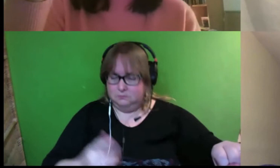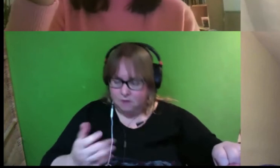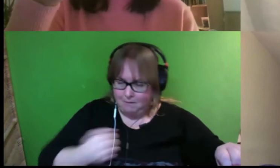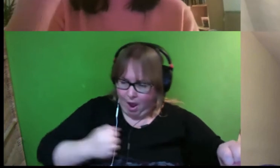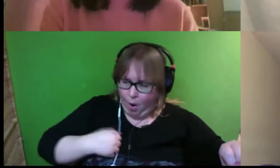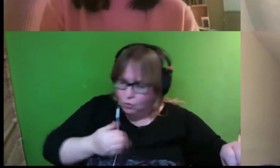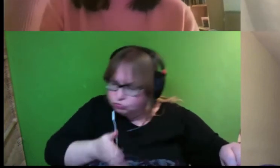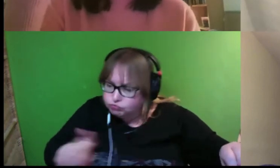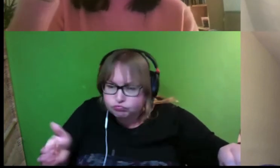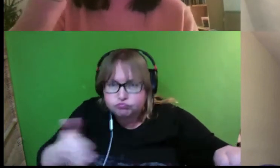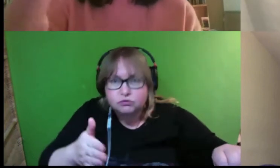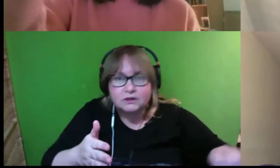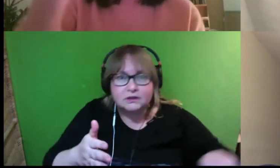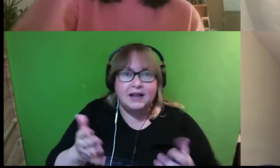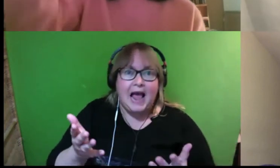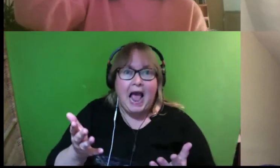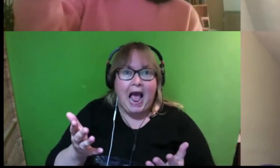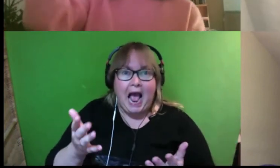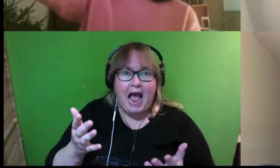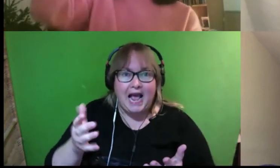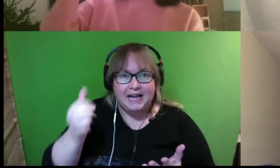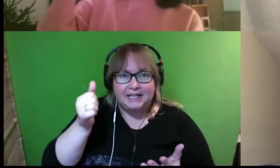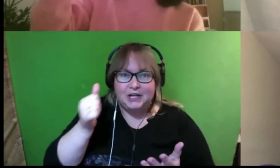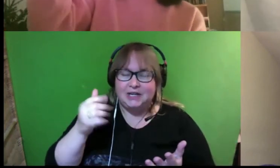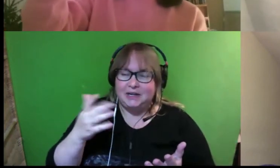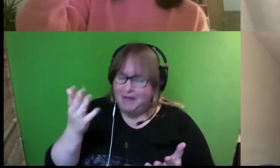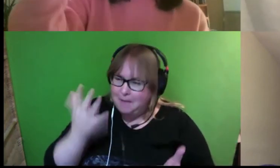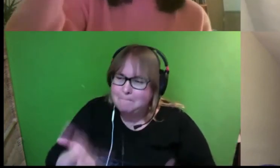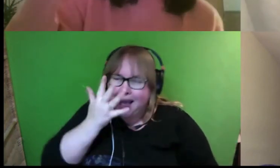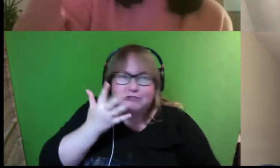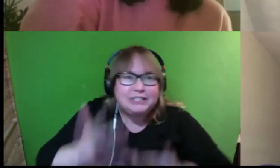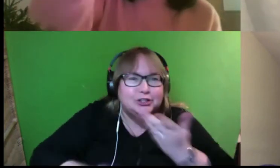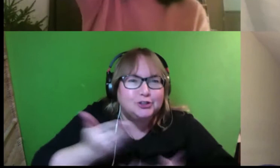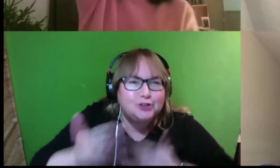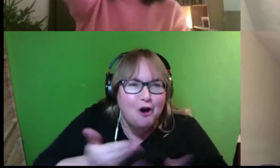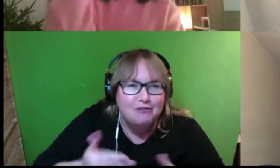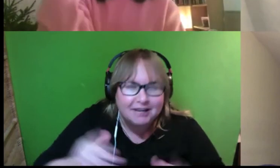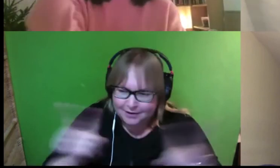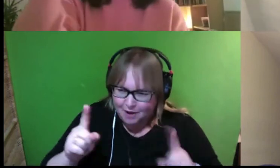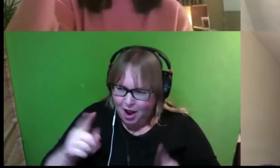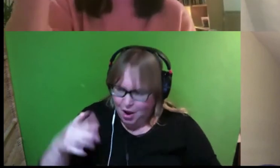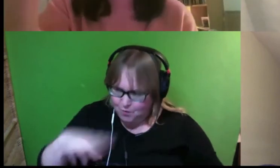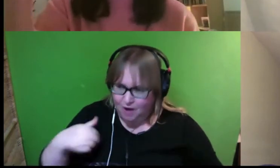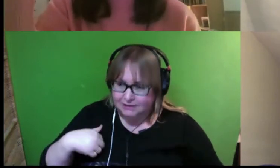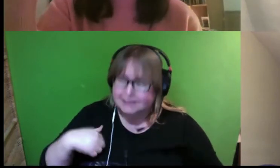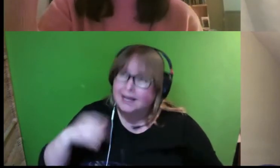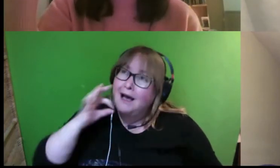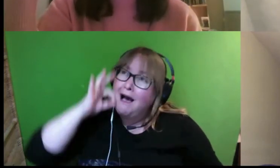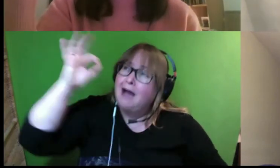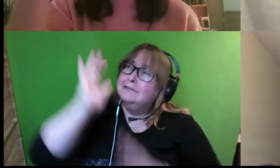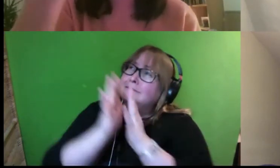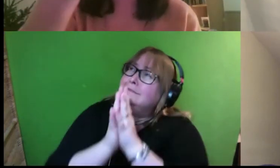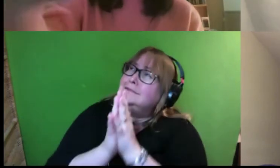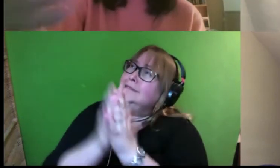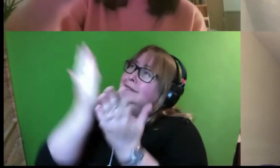story with you all about my desperation to get the answers from the, the almighty above, and I wasn't